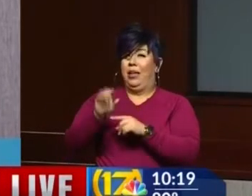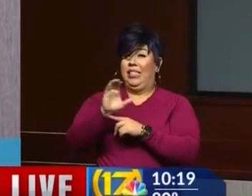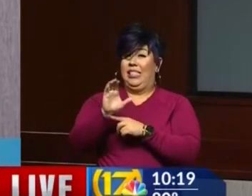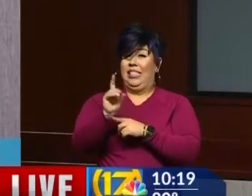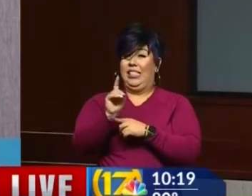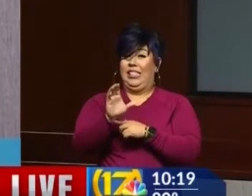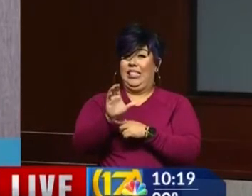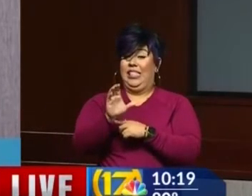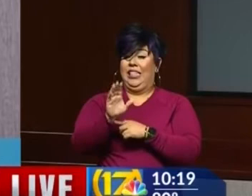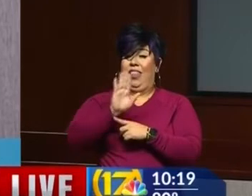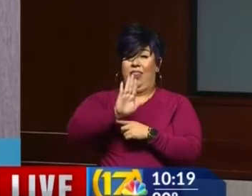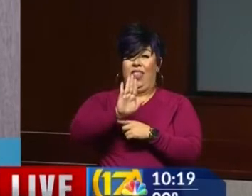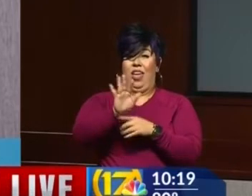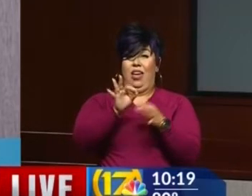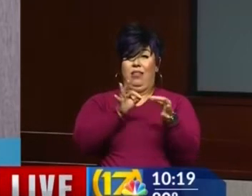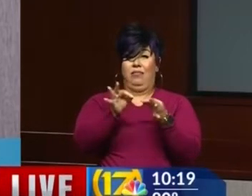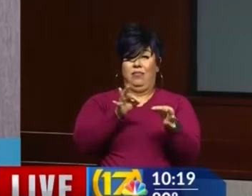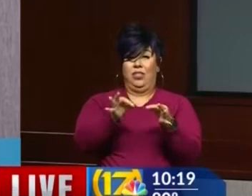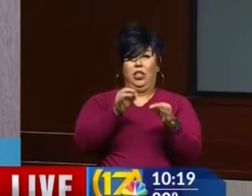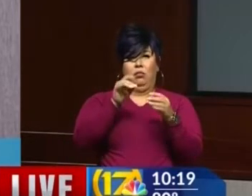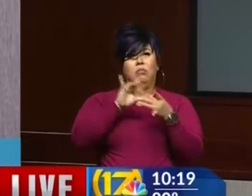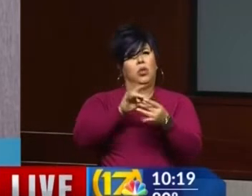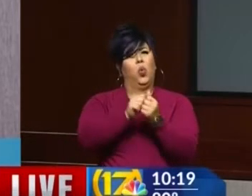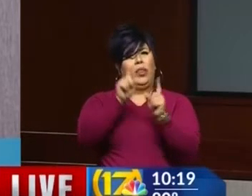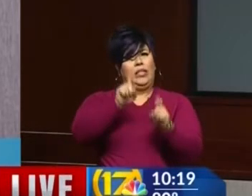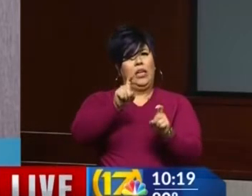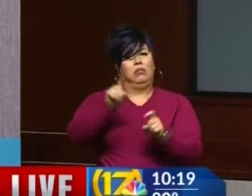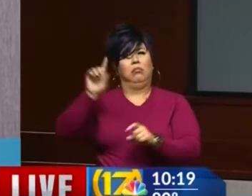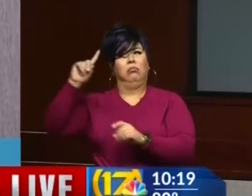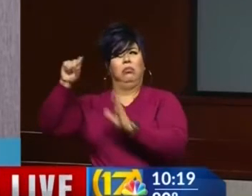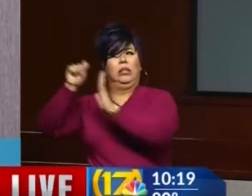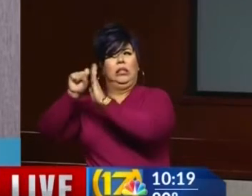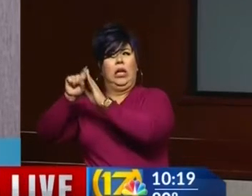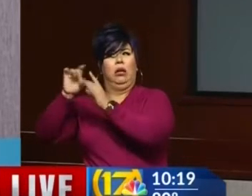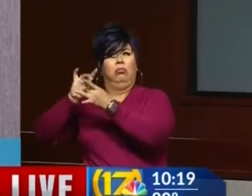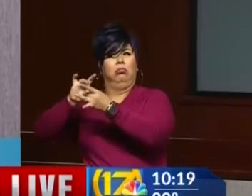Control directives on testing.